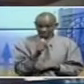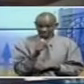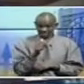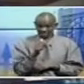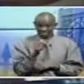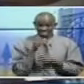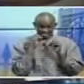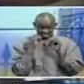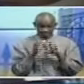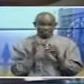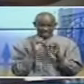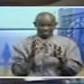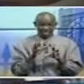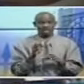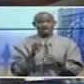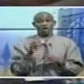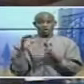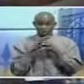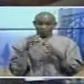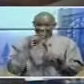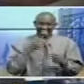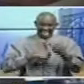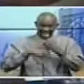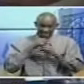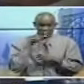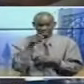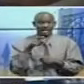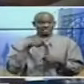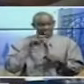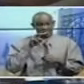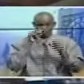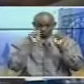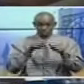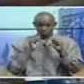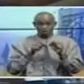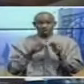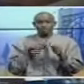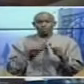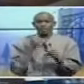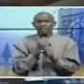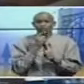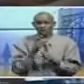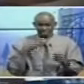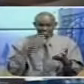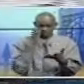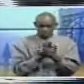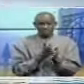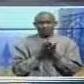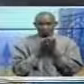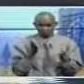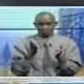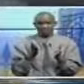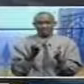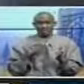Otherwise, COD will take any action it deems necessary in order to ensure the truth comes out.